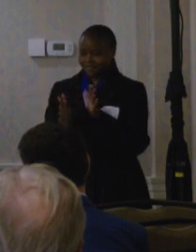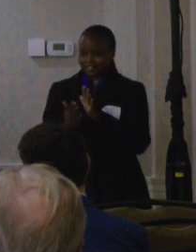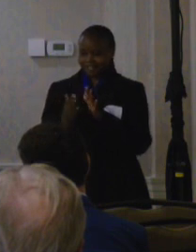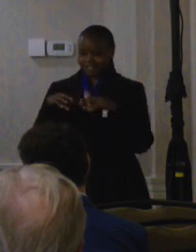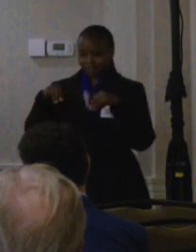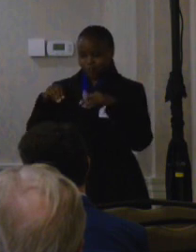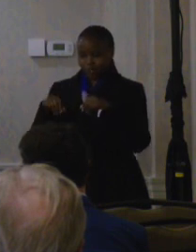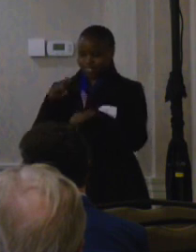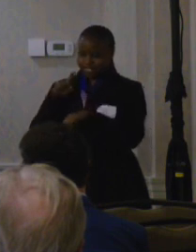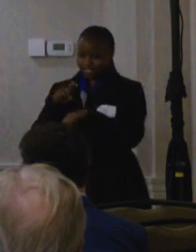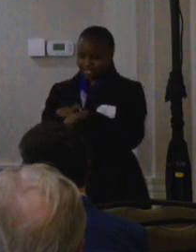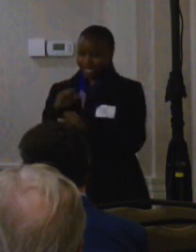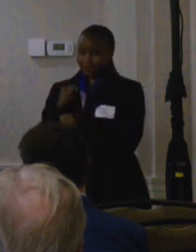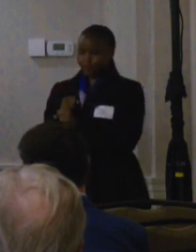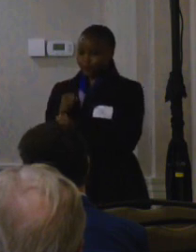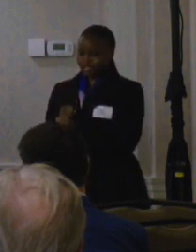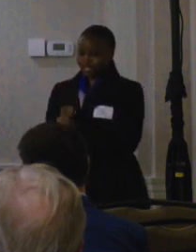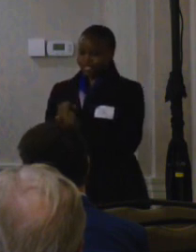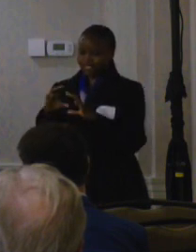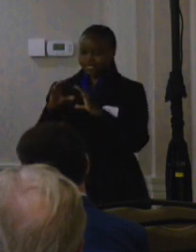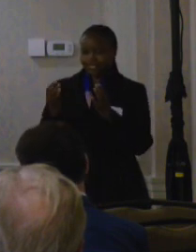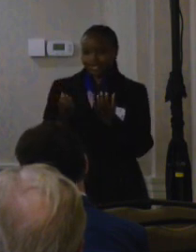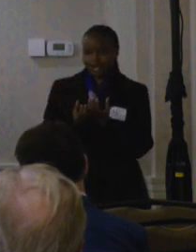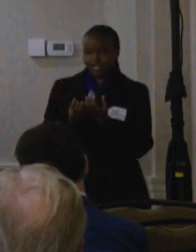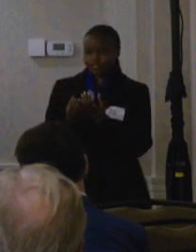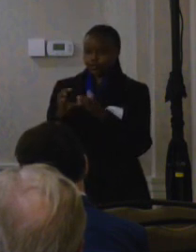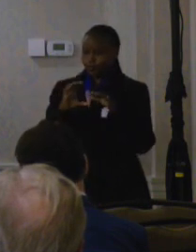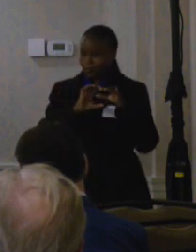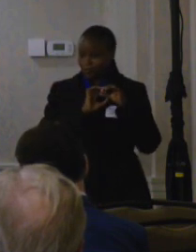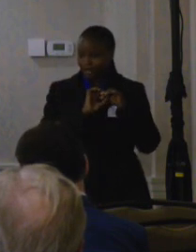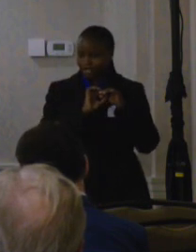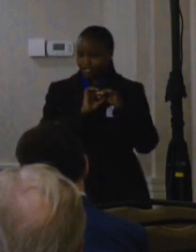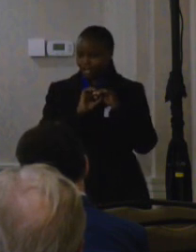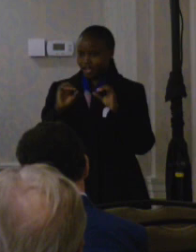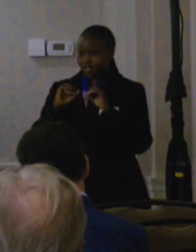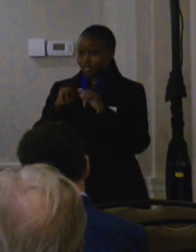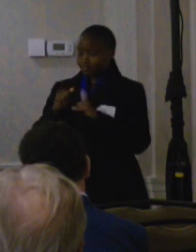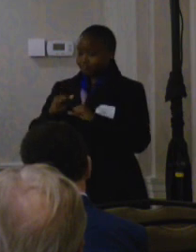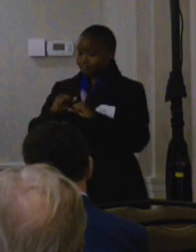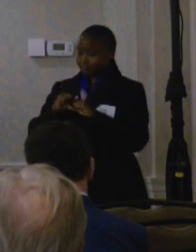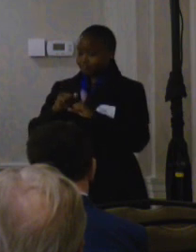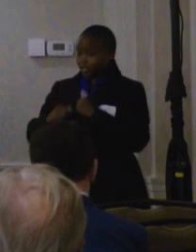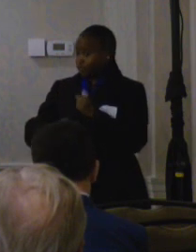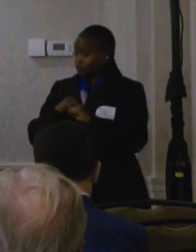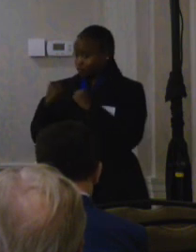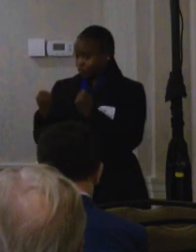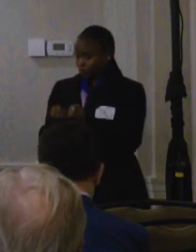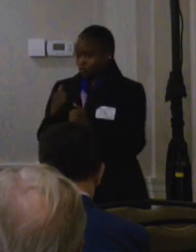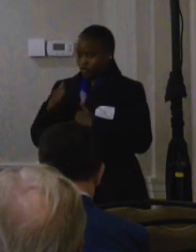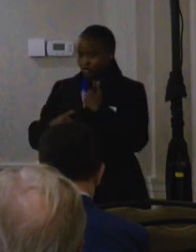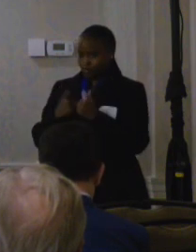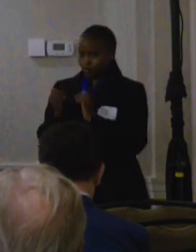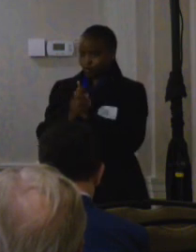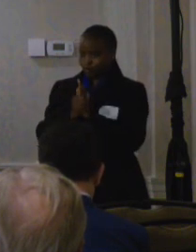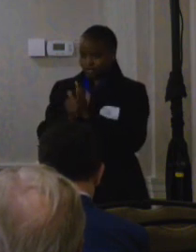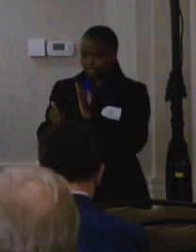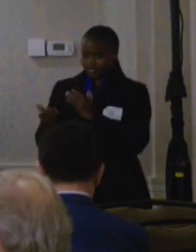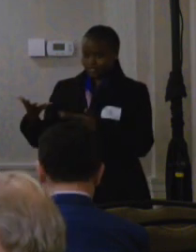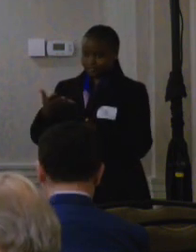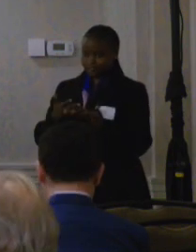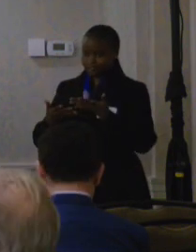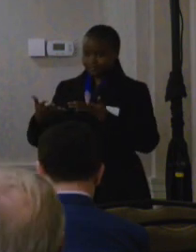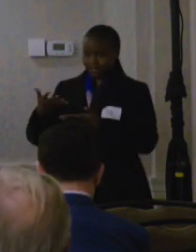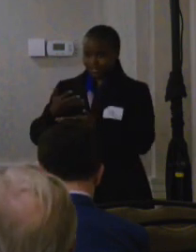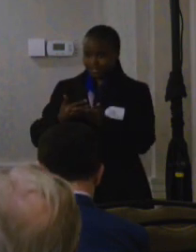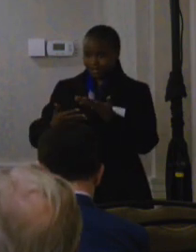on task, classroom culture, social emotional skills, and interaction. This can